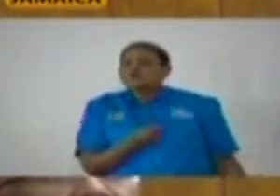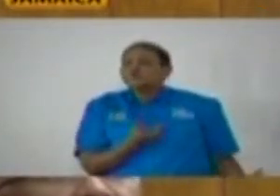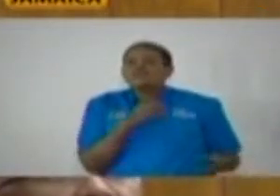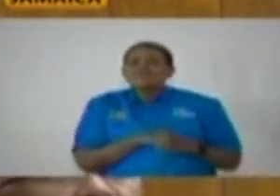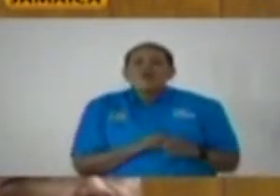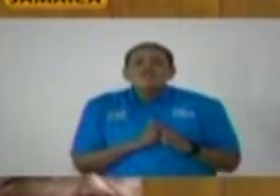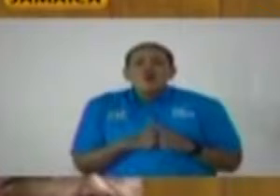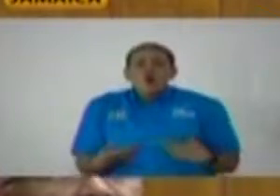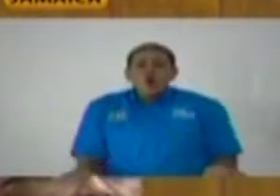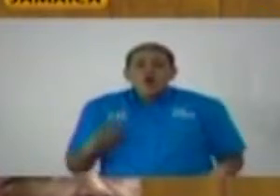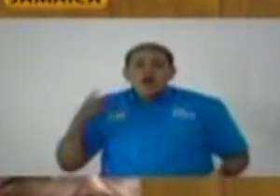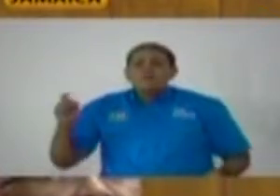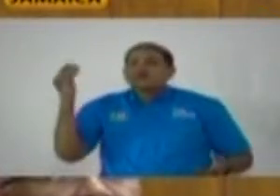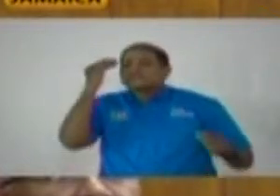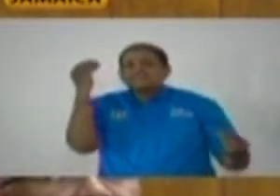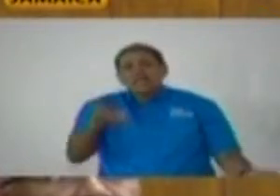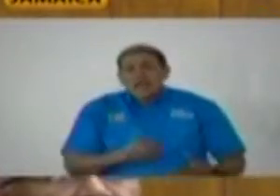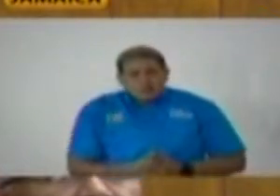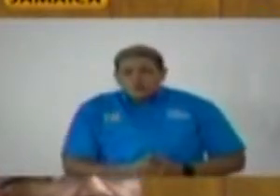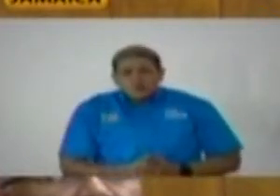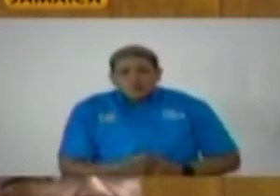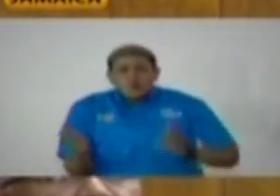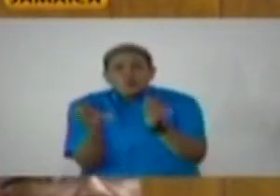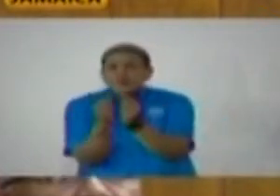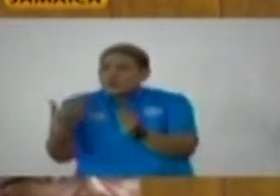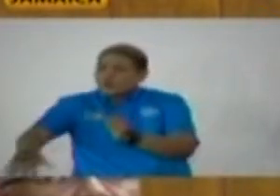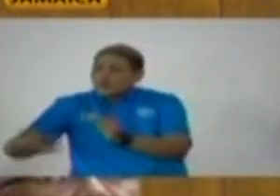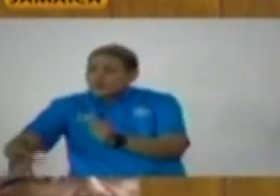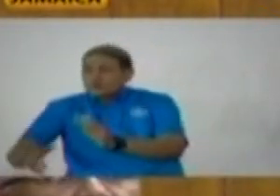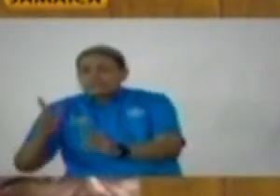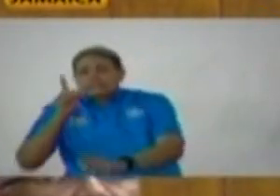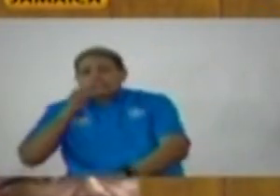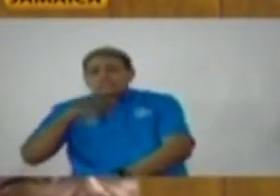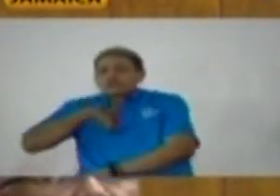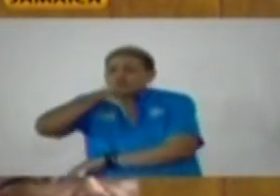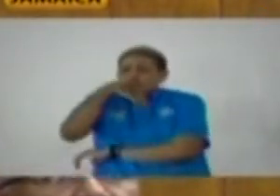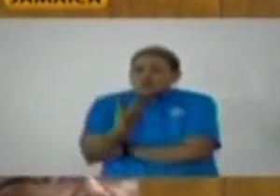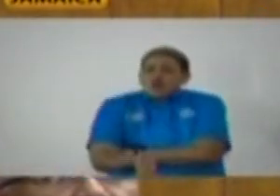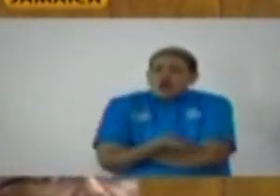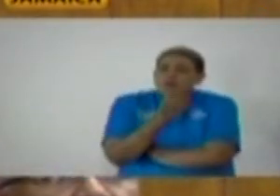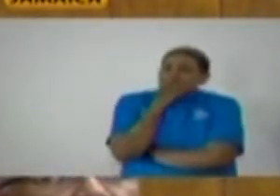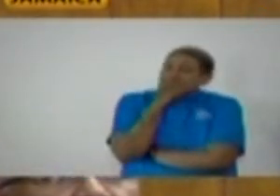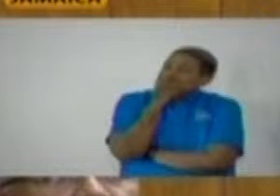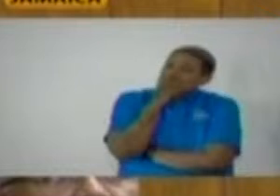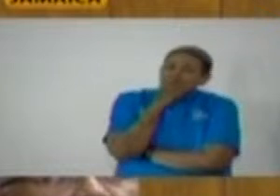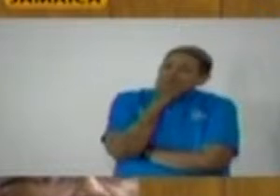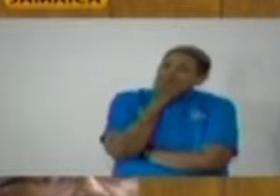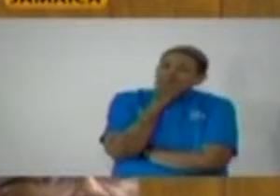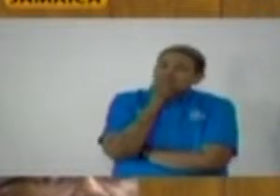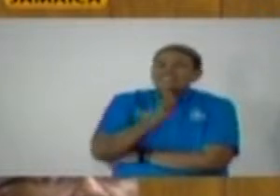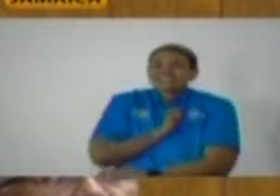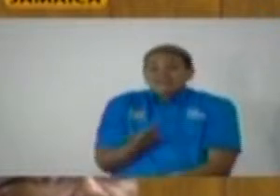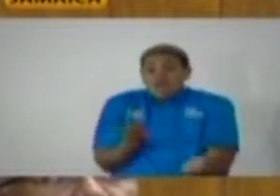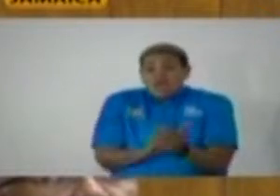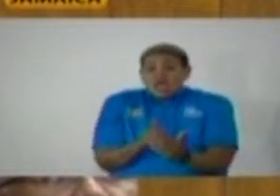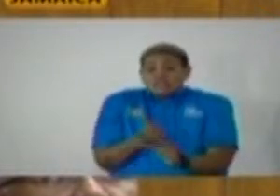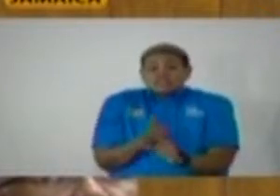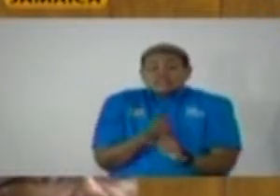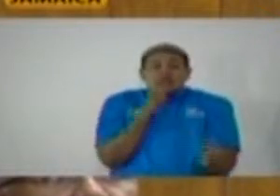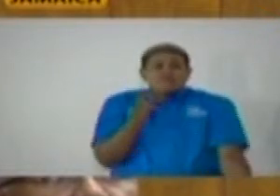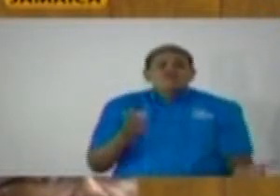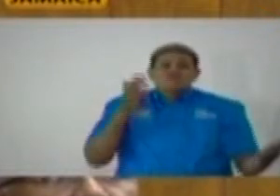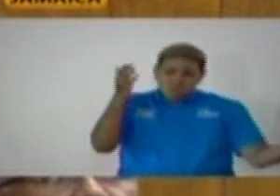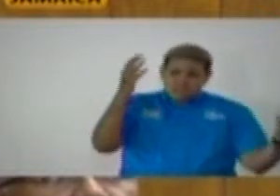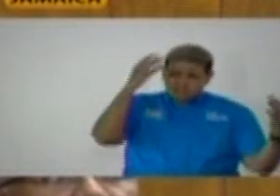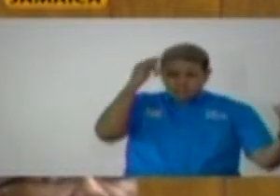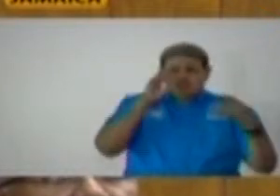playing? Madam Speaker, I must tell you, it is with profound disappointment that I again raise